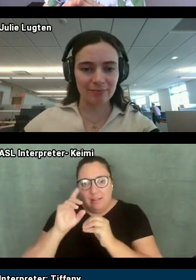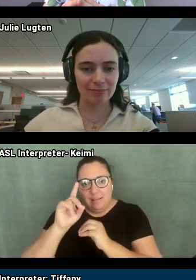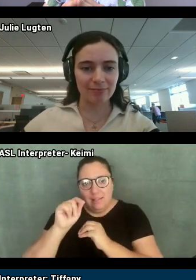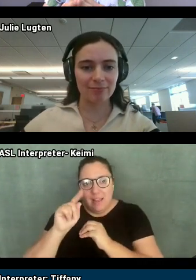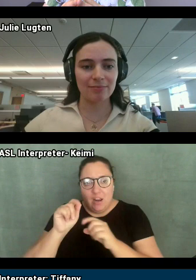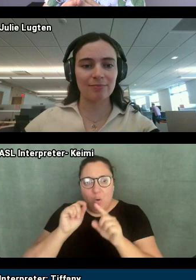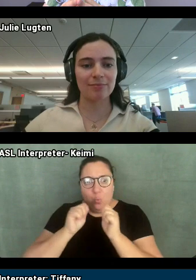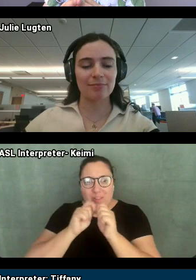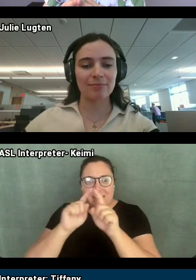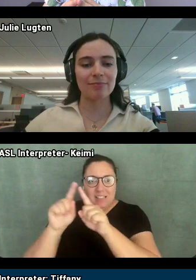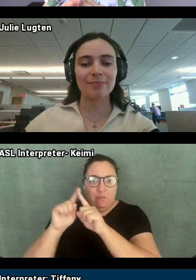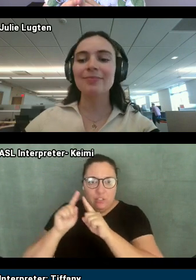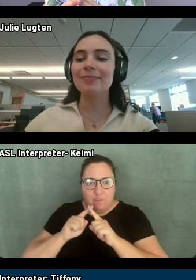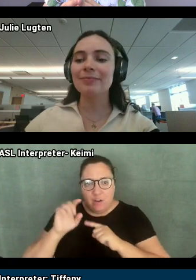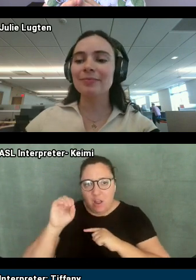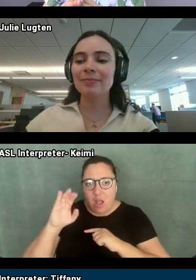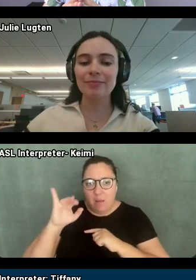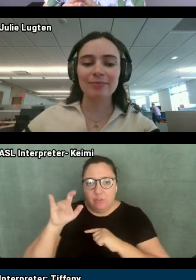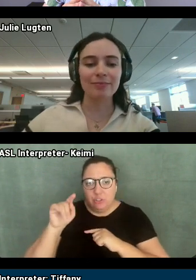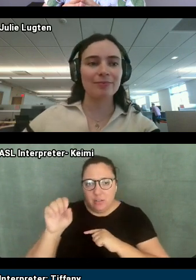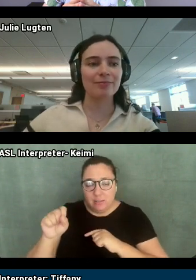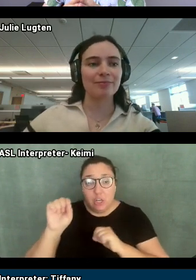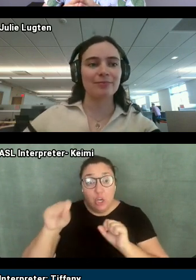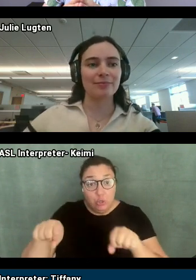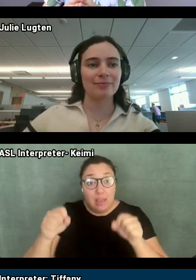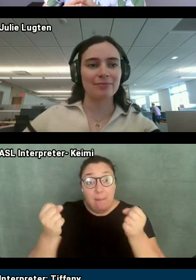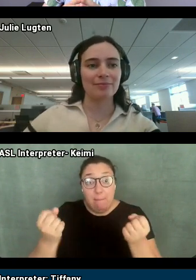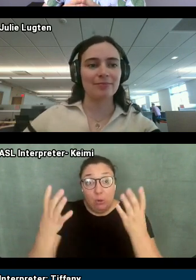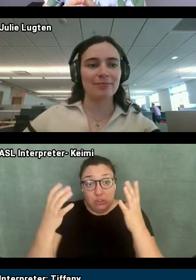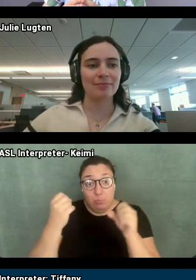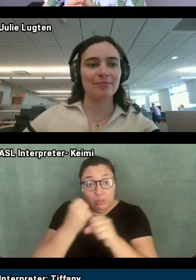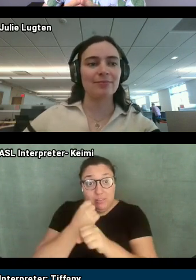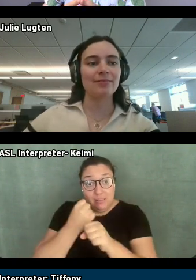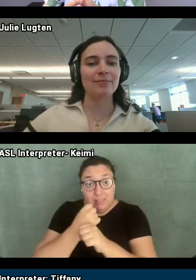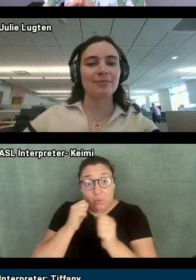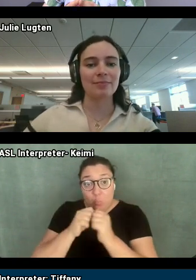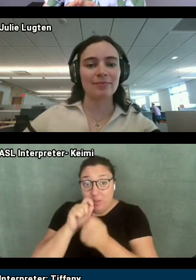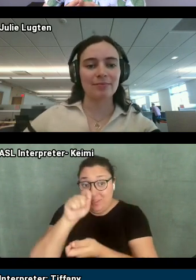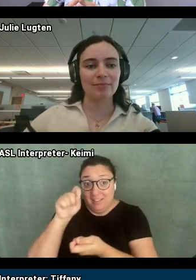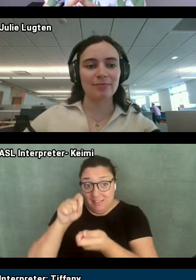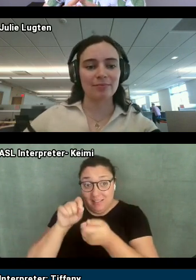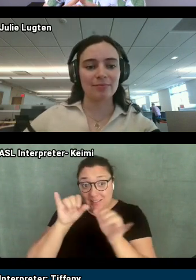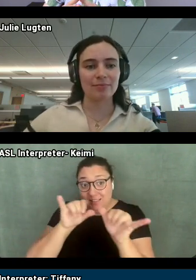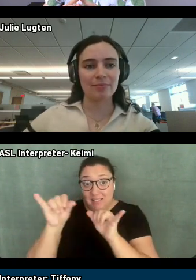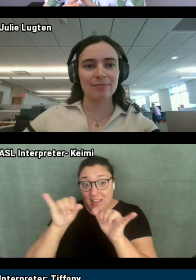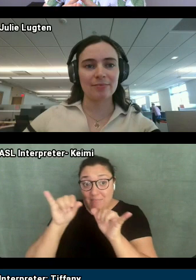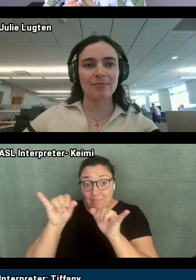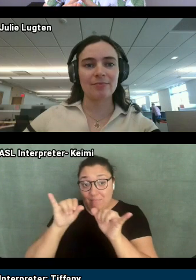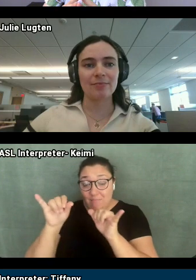You can put multiple statistics about the same associated object on one card.